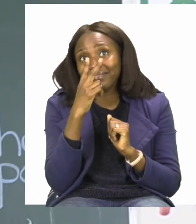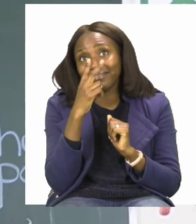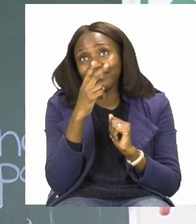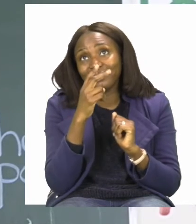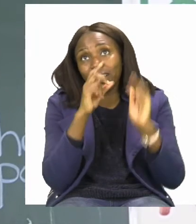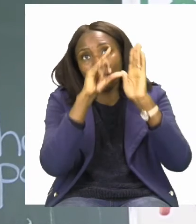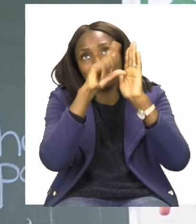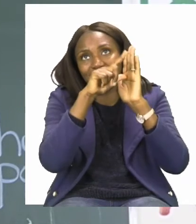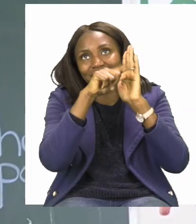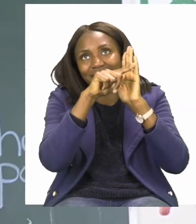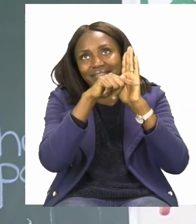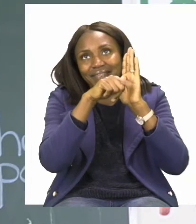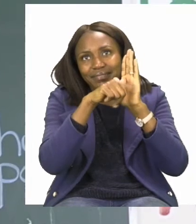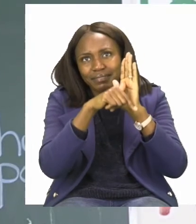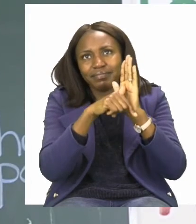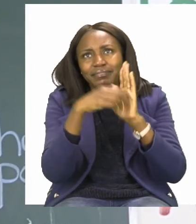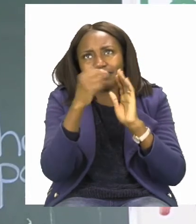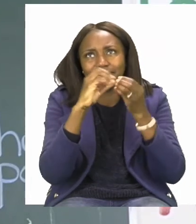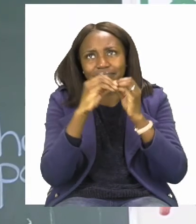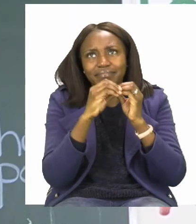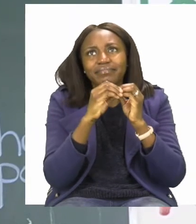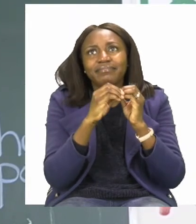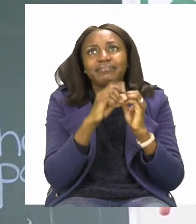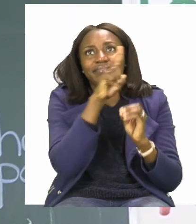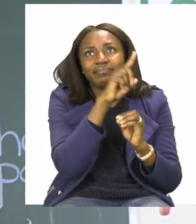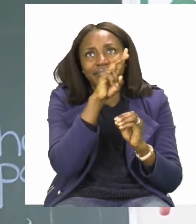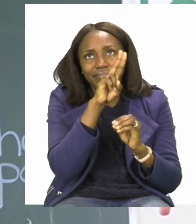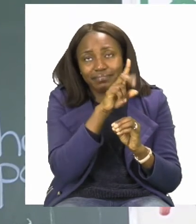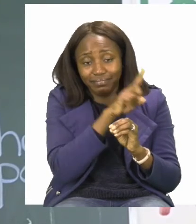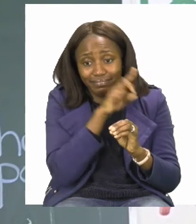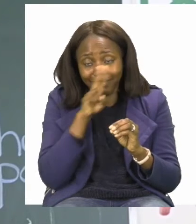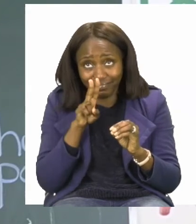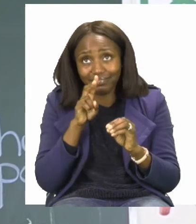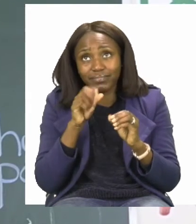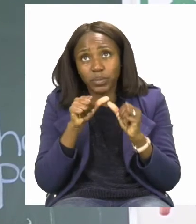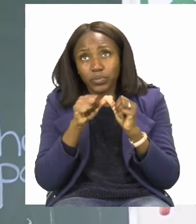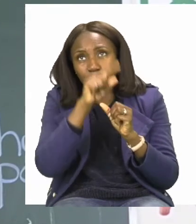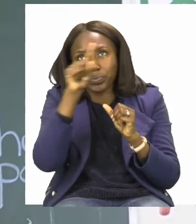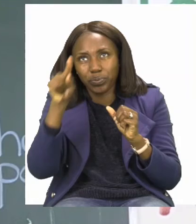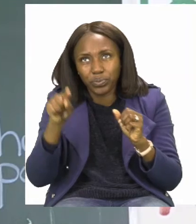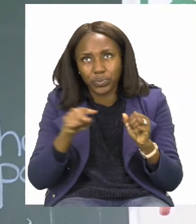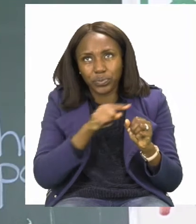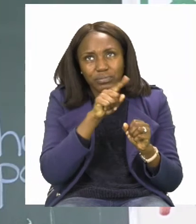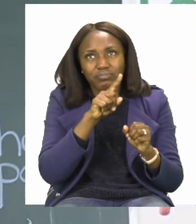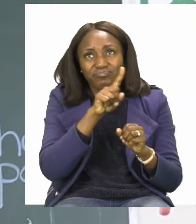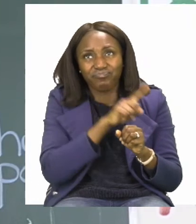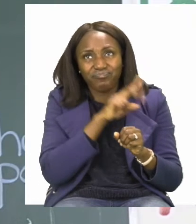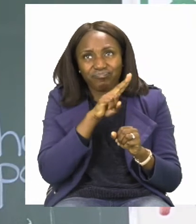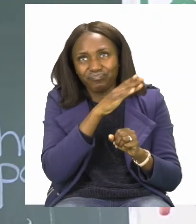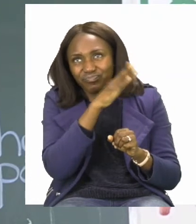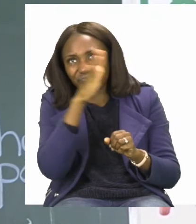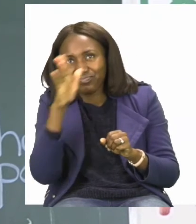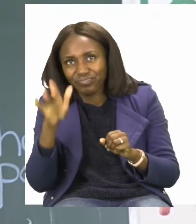12 going all the way round back to 12. So if we want to know our times, we are